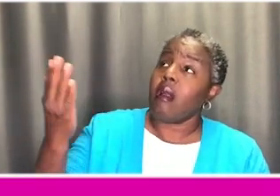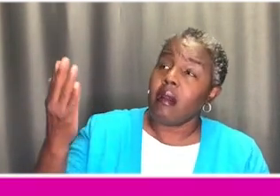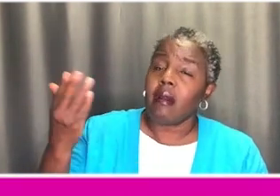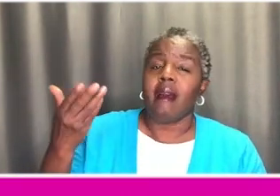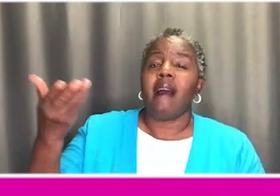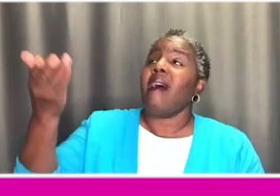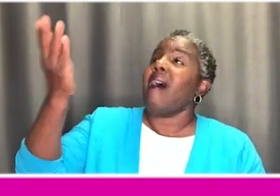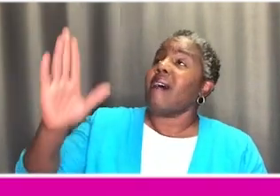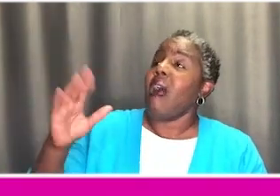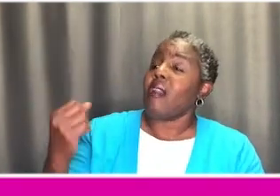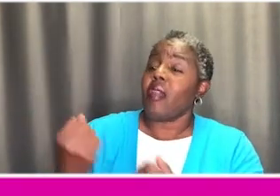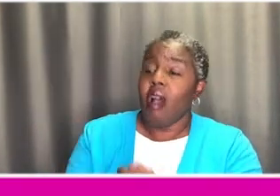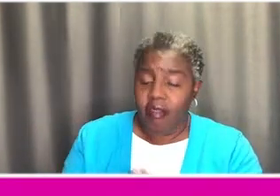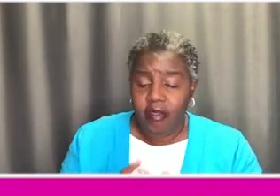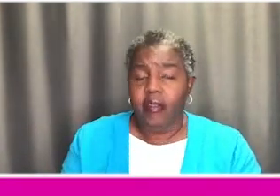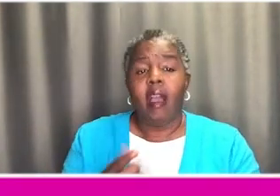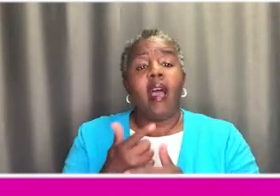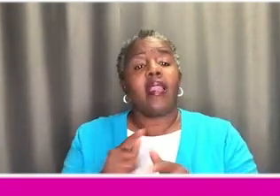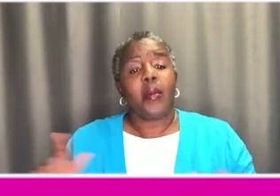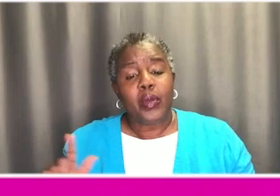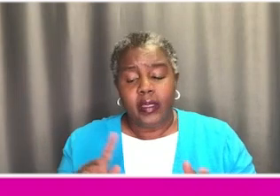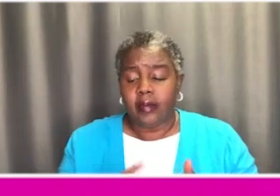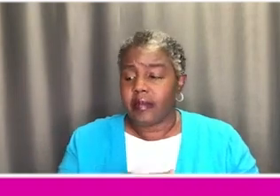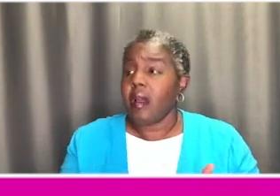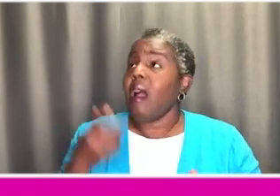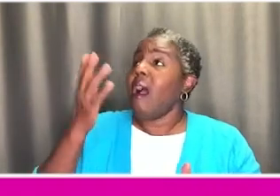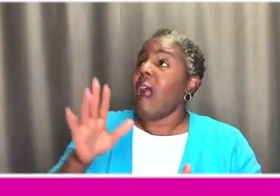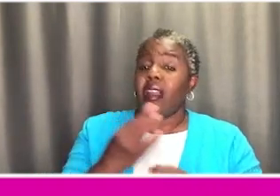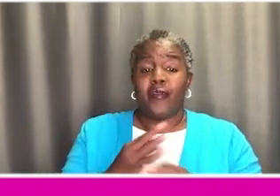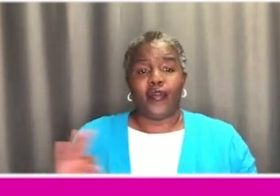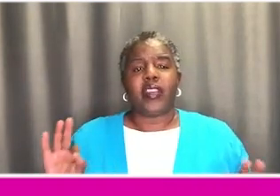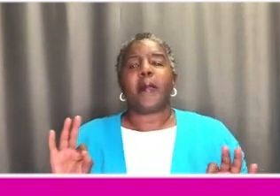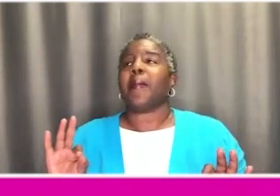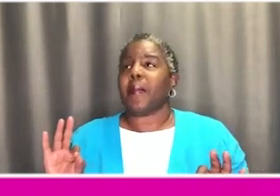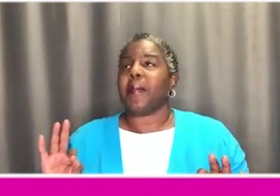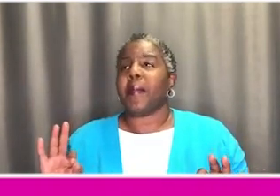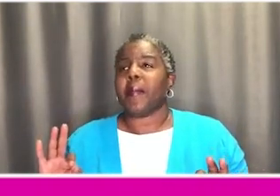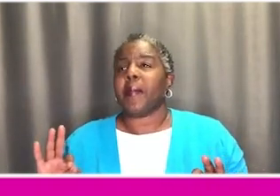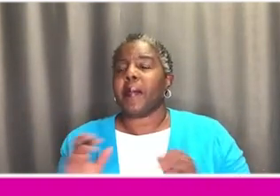God of love, God of liberty, God of freedom,